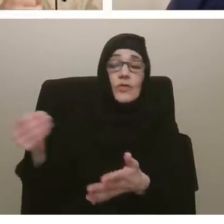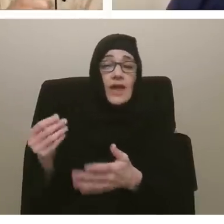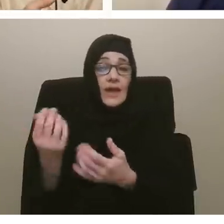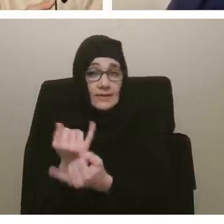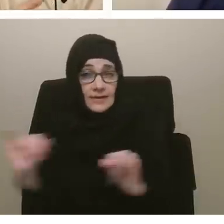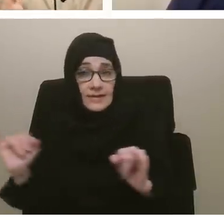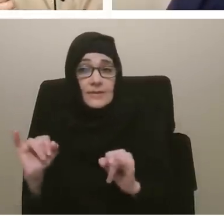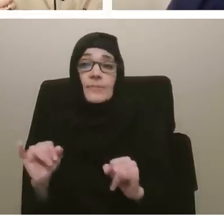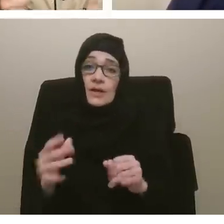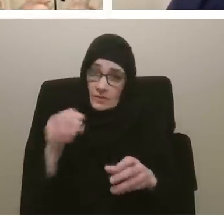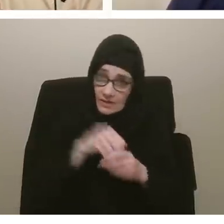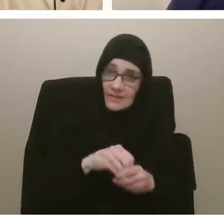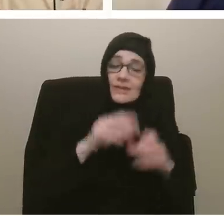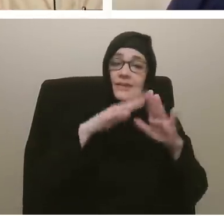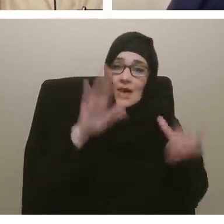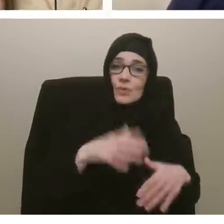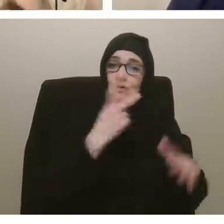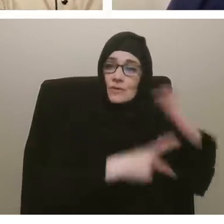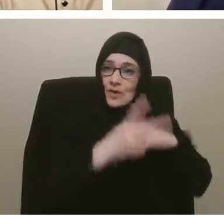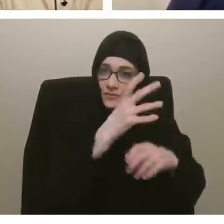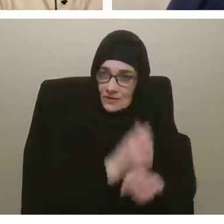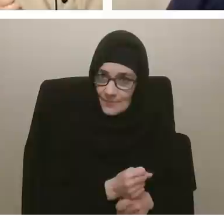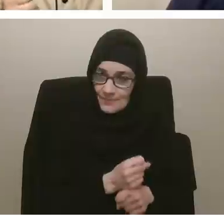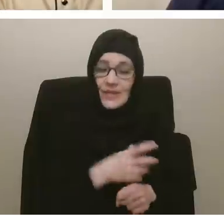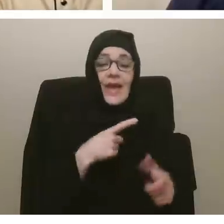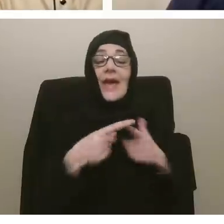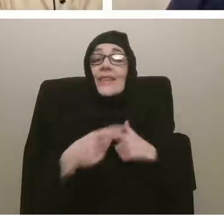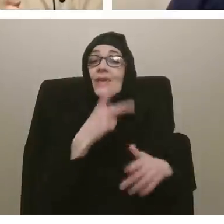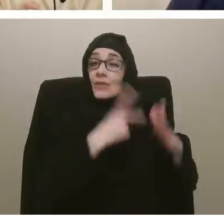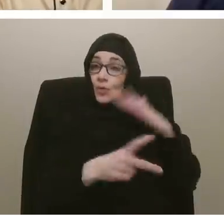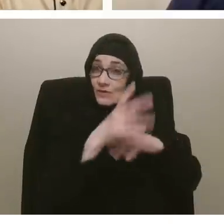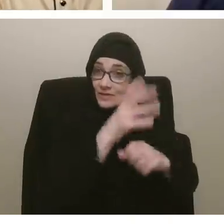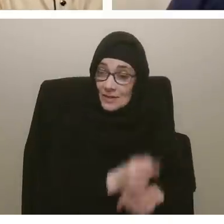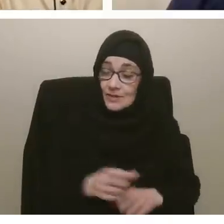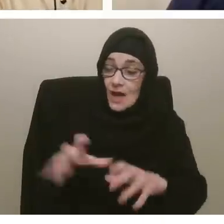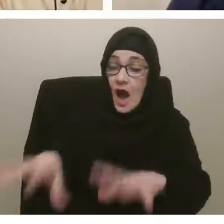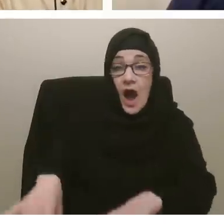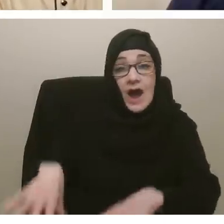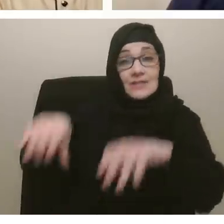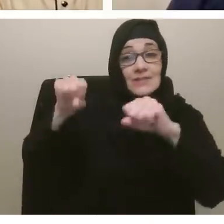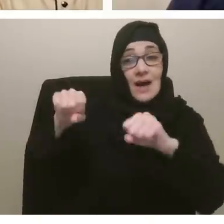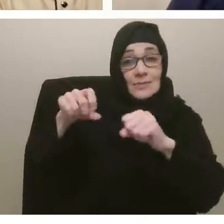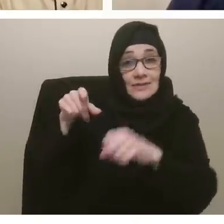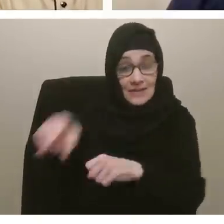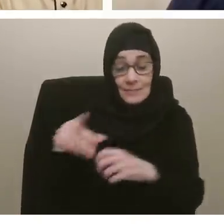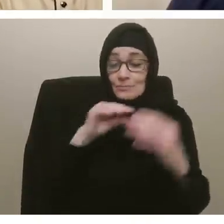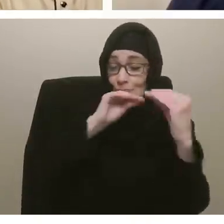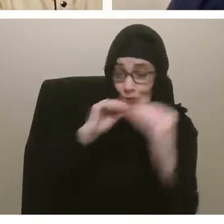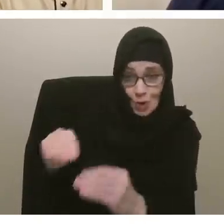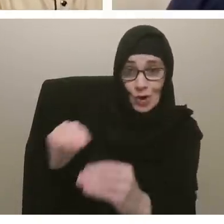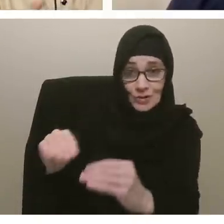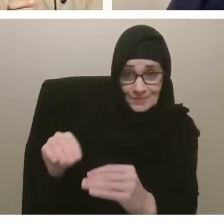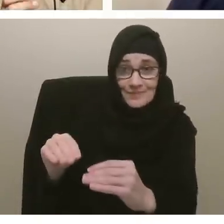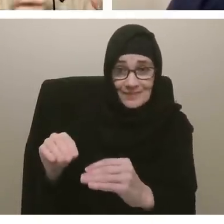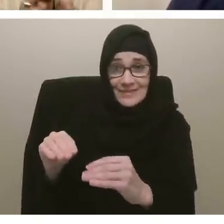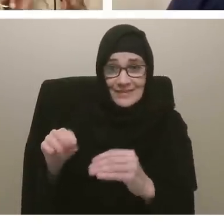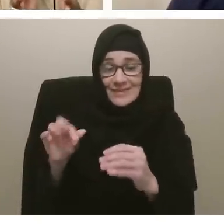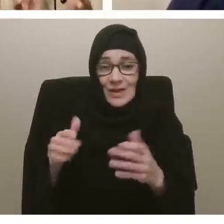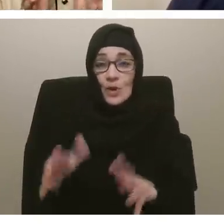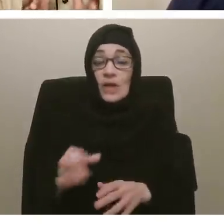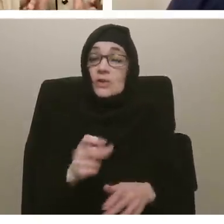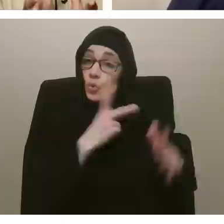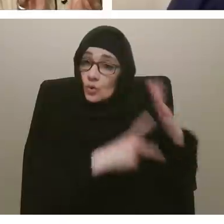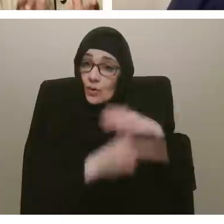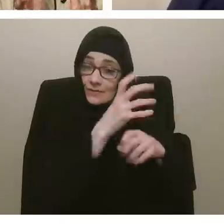beyond just kafala, beyond just taking him in, the Prophet sallallahu alaihi wasallam adopted him and loved him and taught him in that regard, subhanAllah. So the